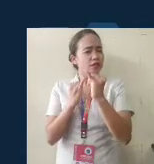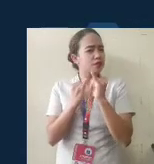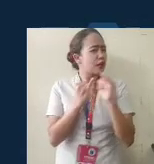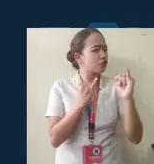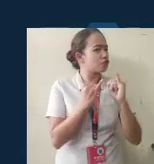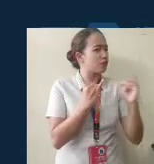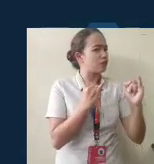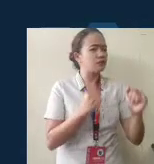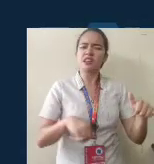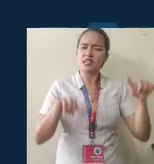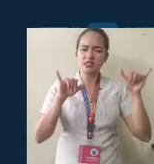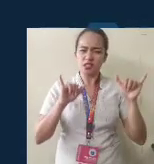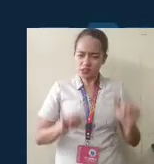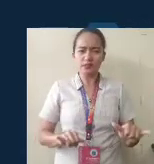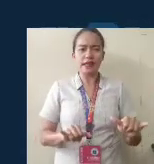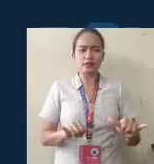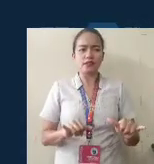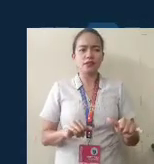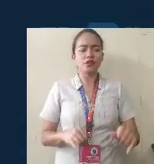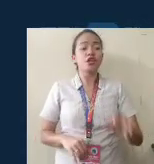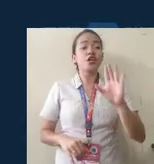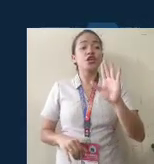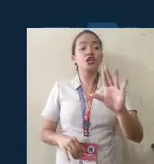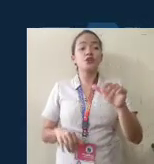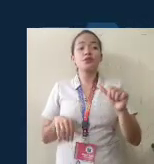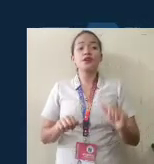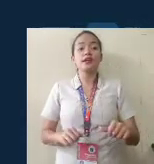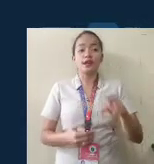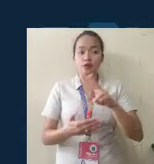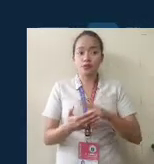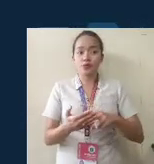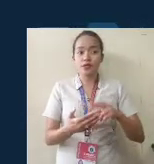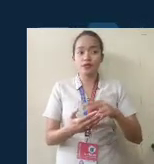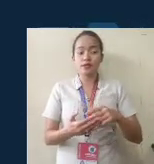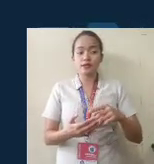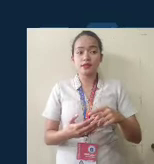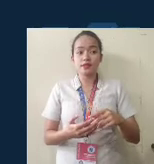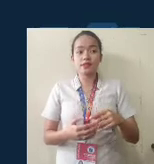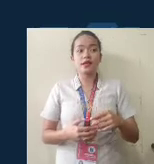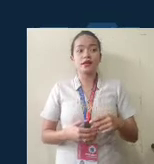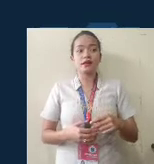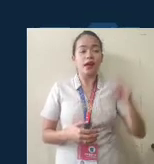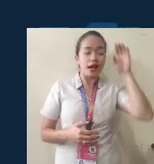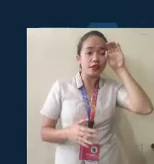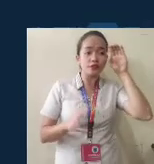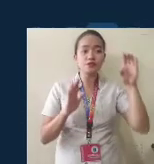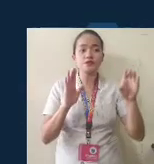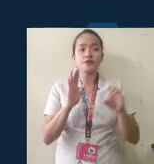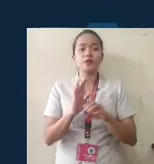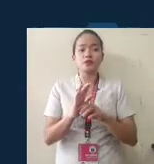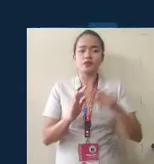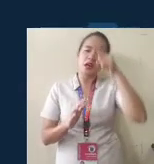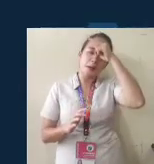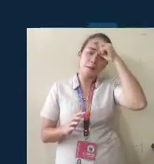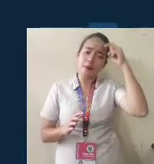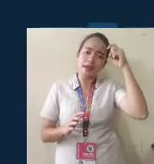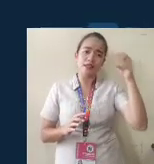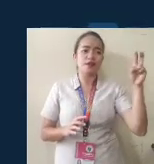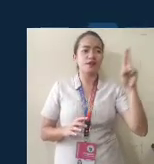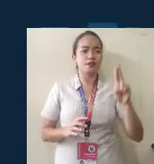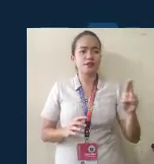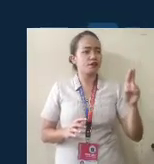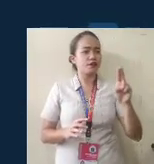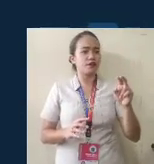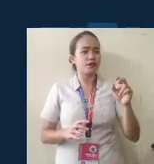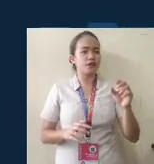static. You can only read text and look at photos, but the user cannot interact with